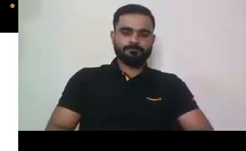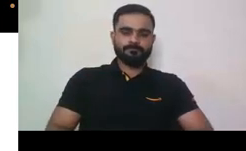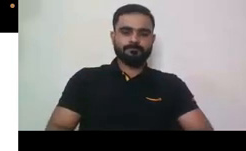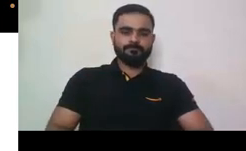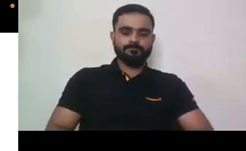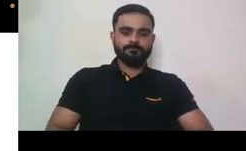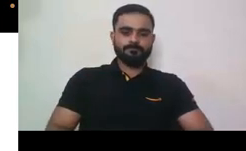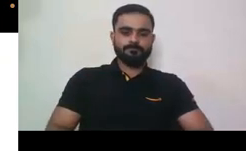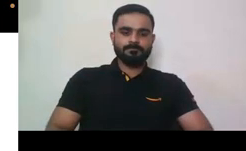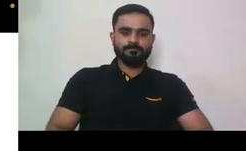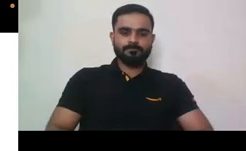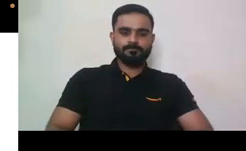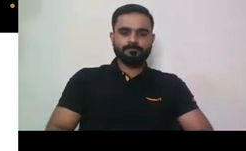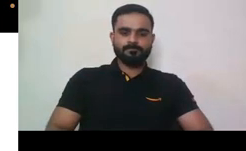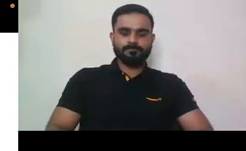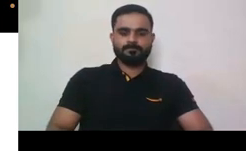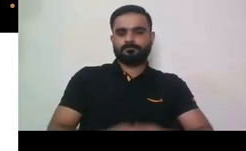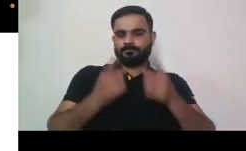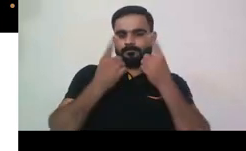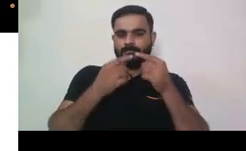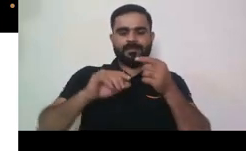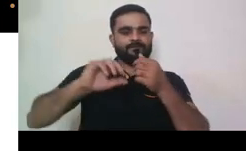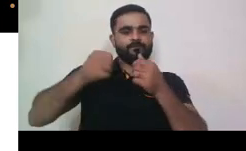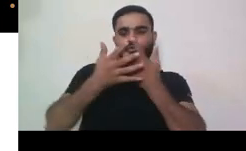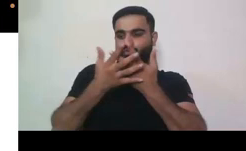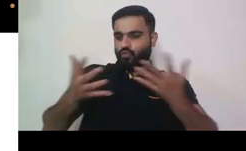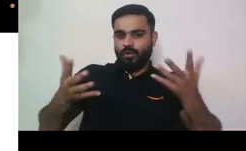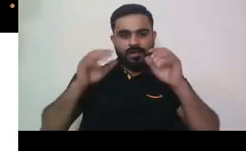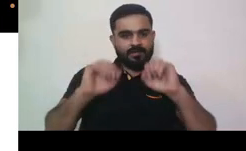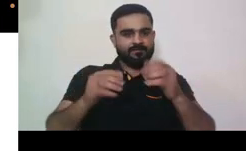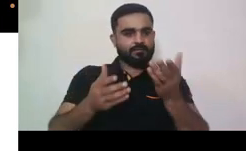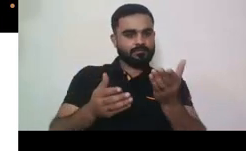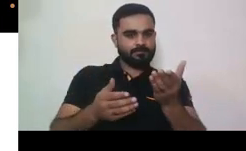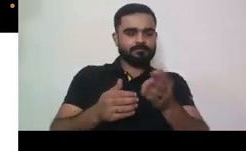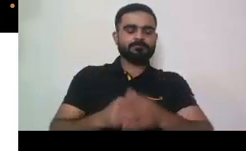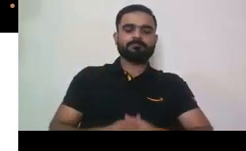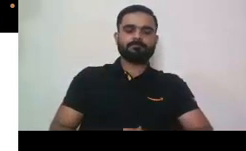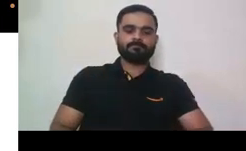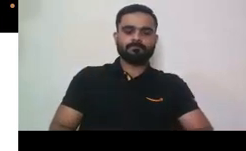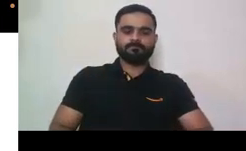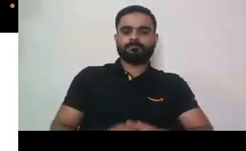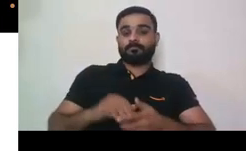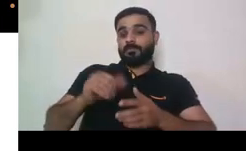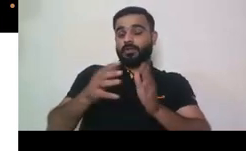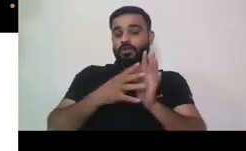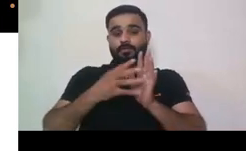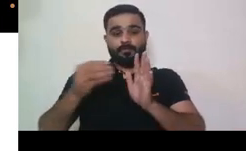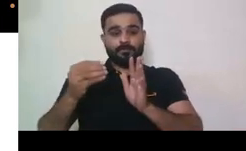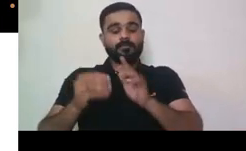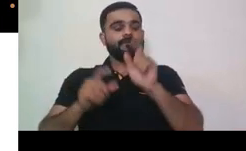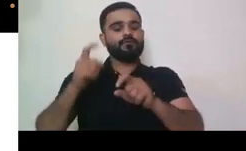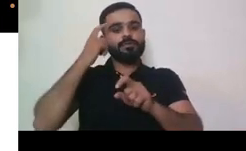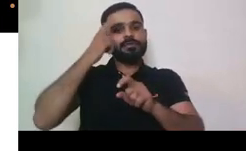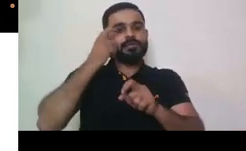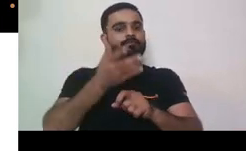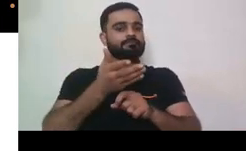Here are some of the valuable reference resources and references that you can think